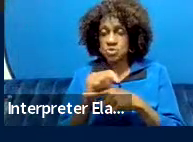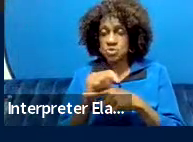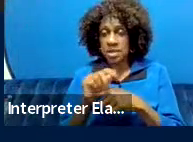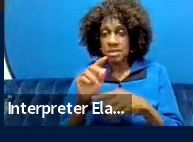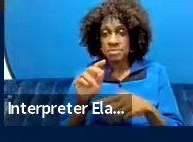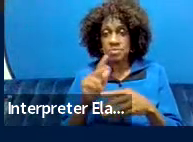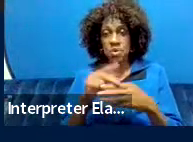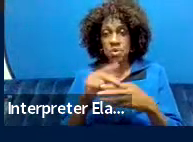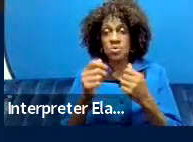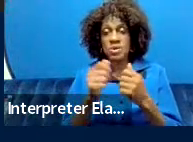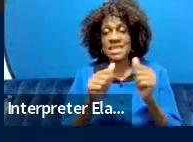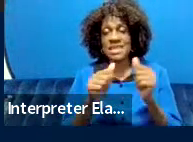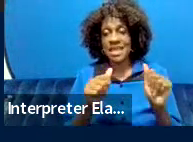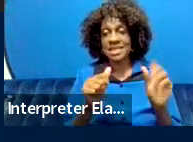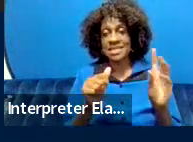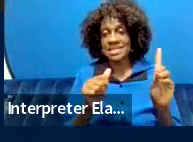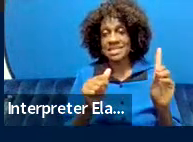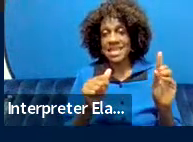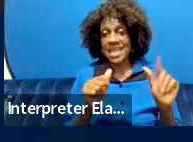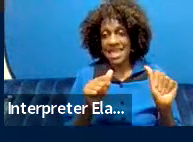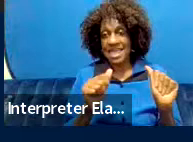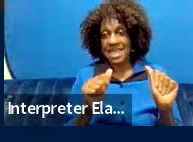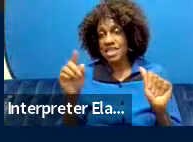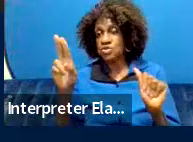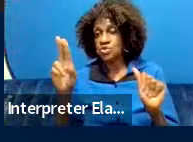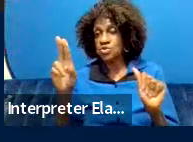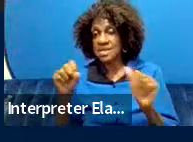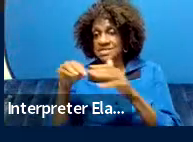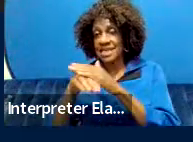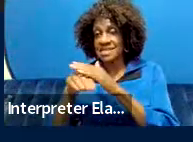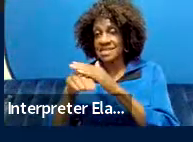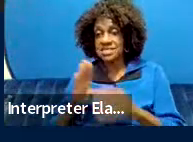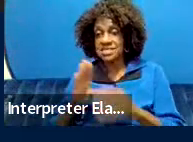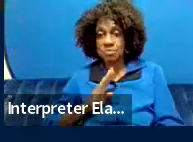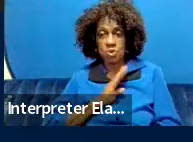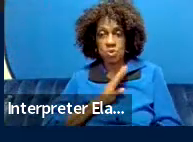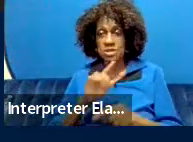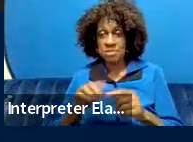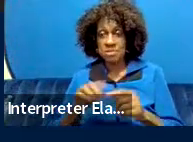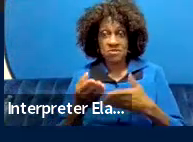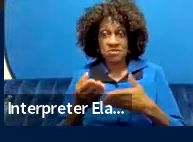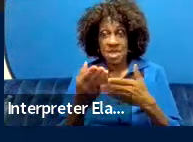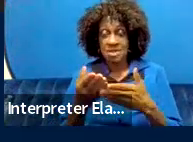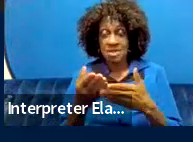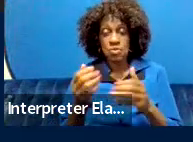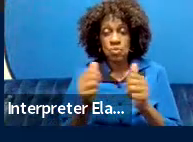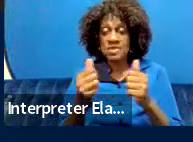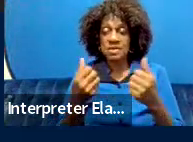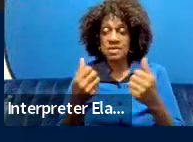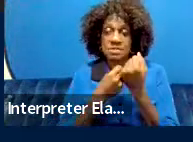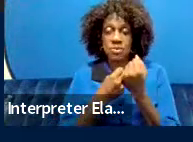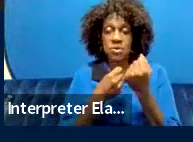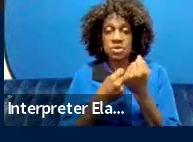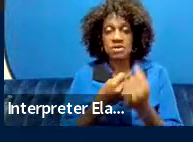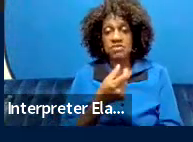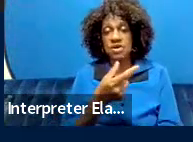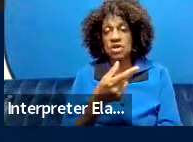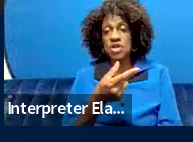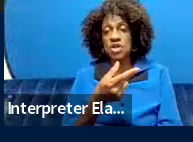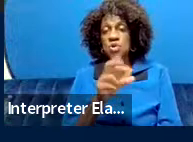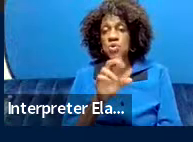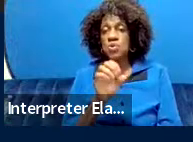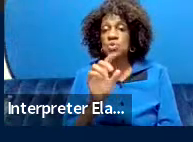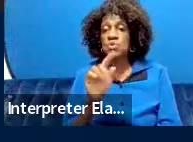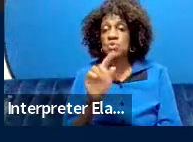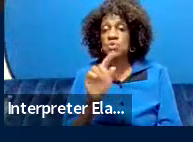between the ADA National Network and the U.S. Access Board. And we could not provide these webinars without the support of the Great Lakes ADA Center and their